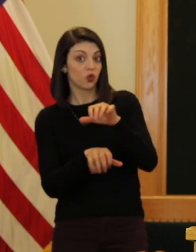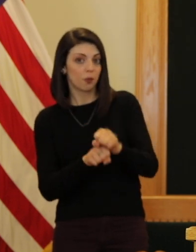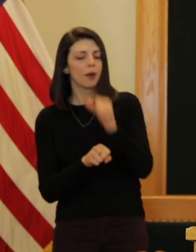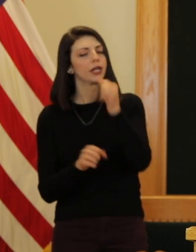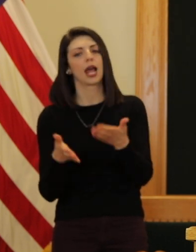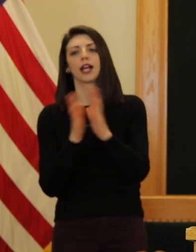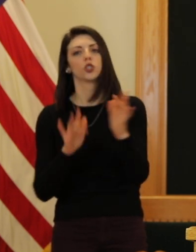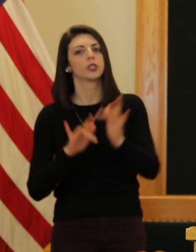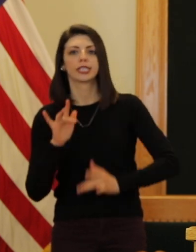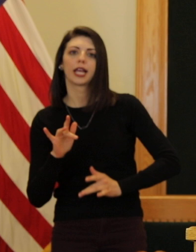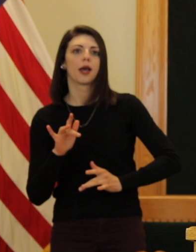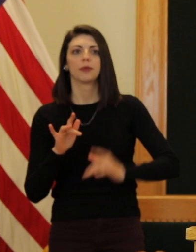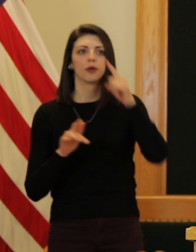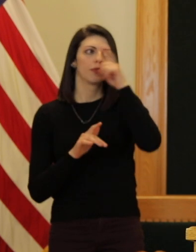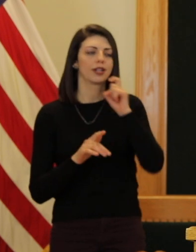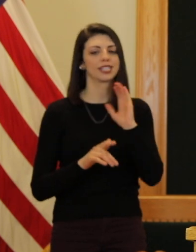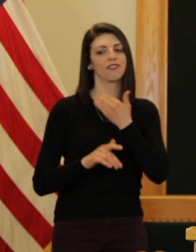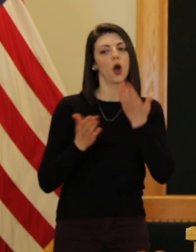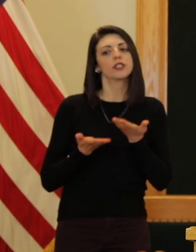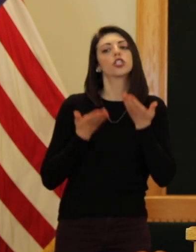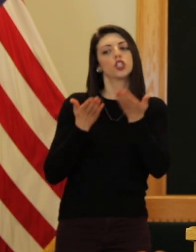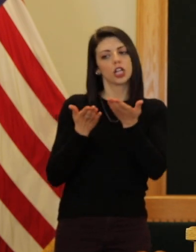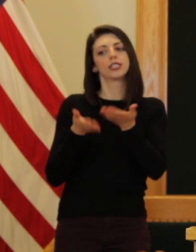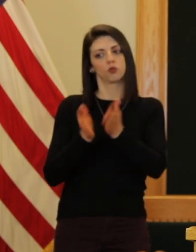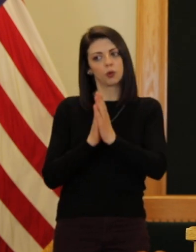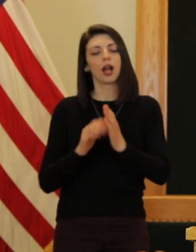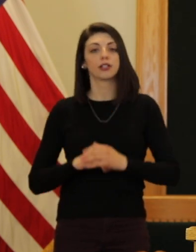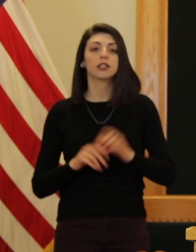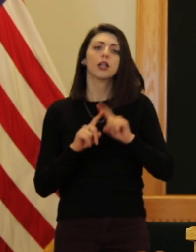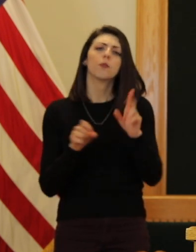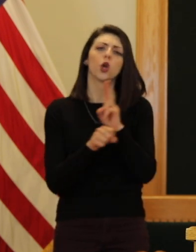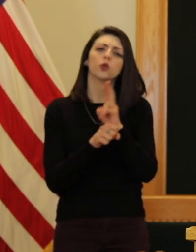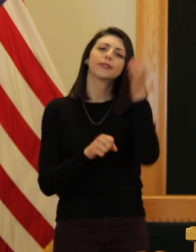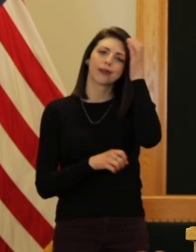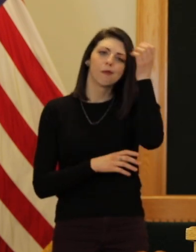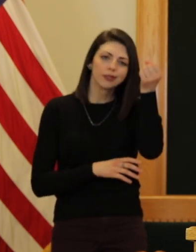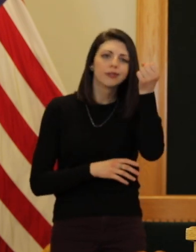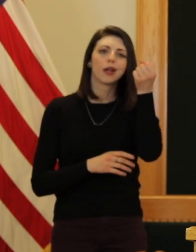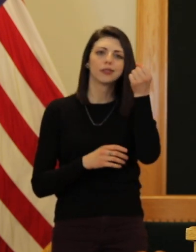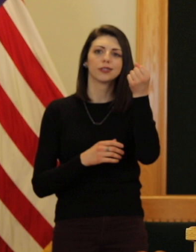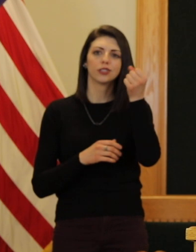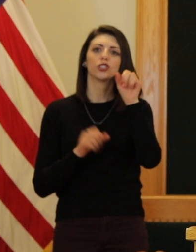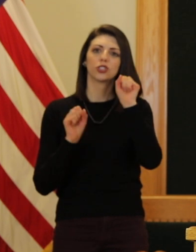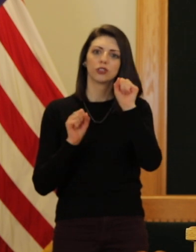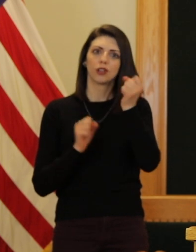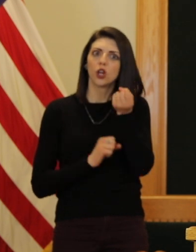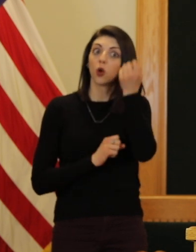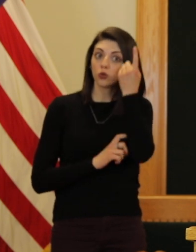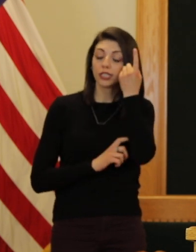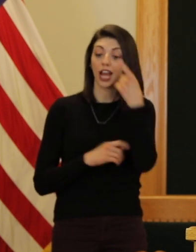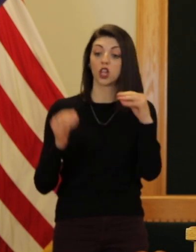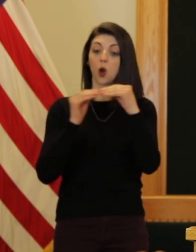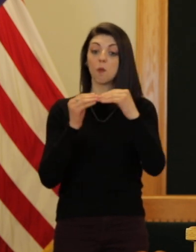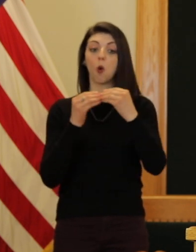on the voluntary travel recommendations. But we do ask you to please use common sense and realize that the more that we can keep